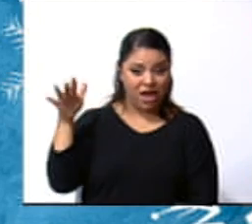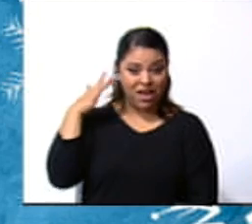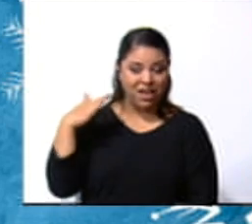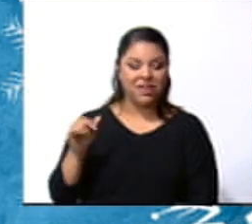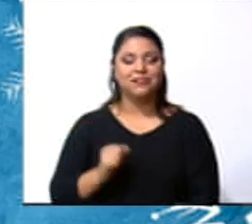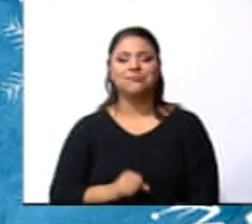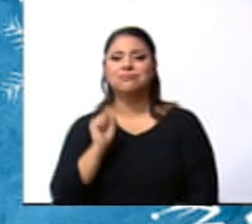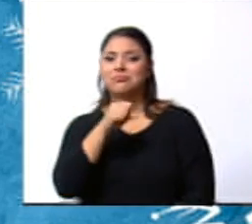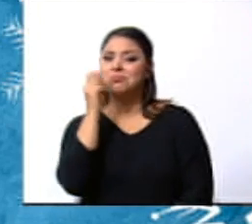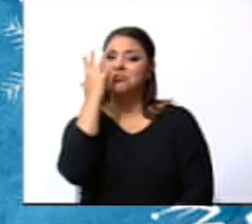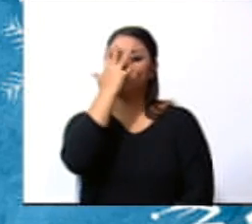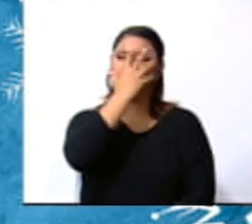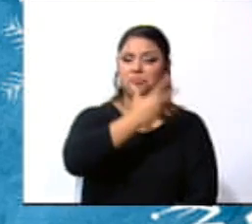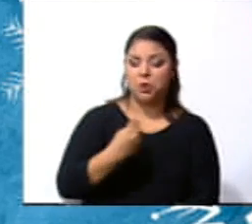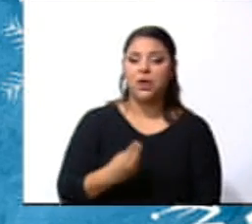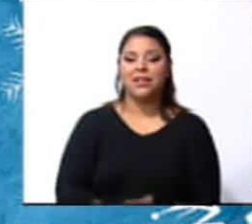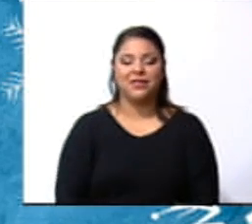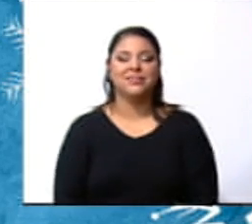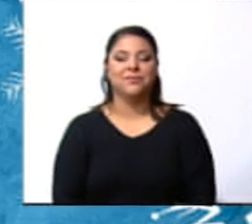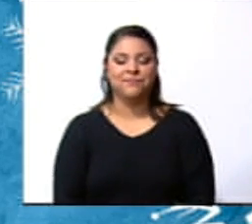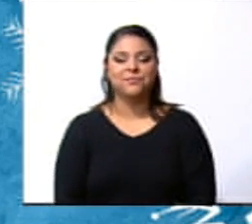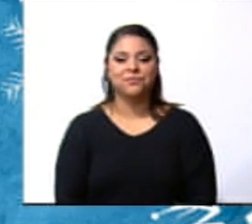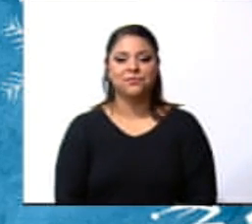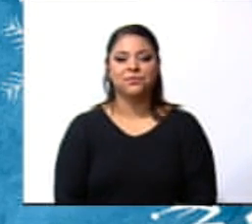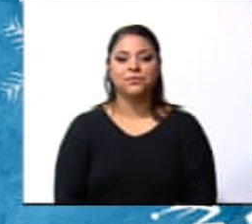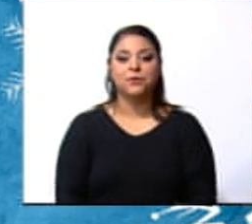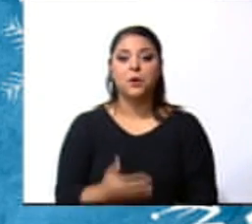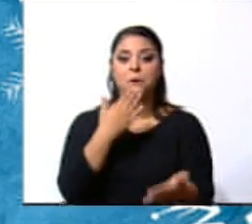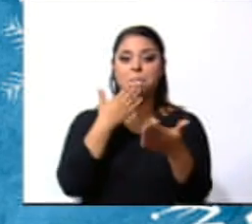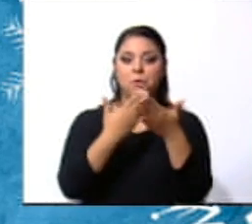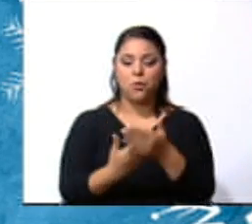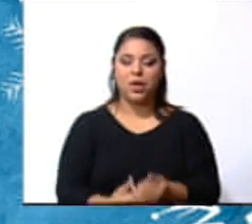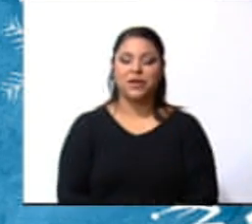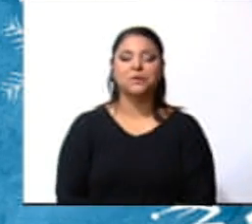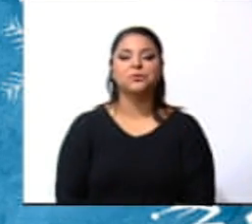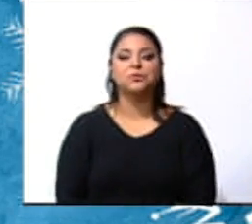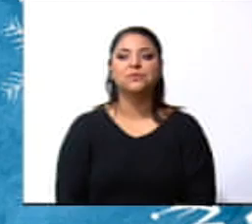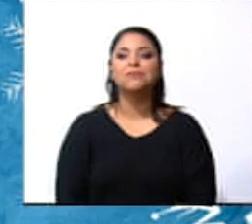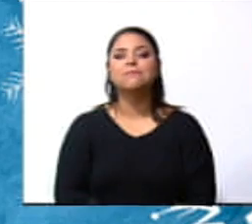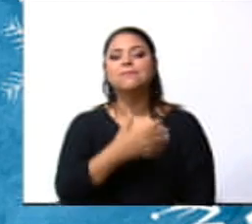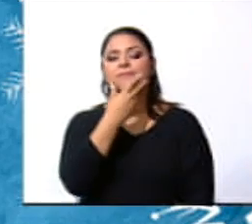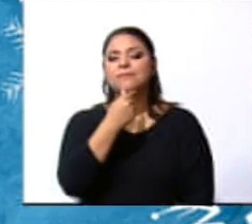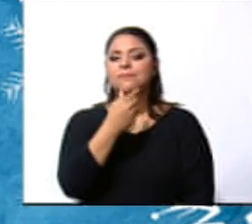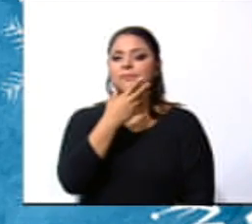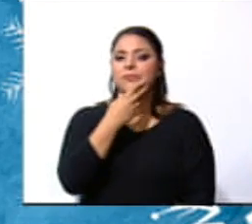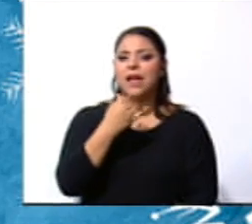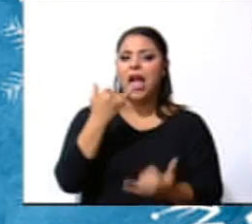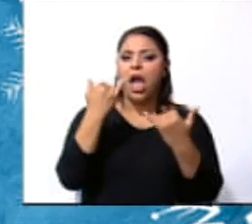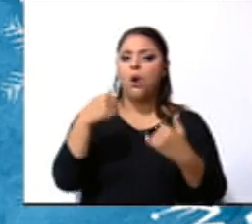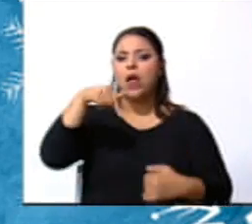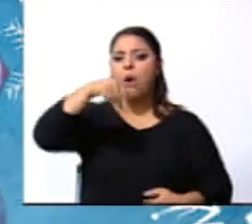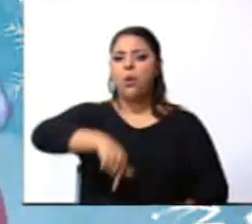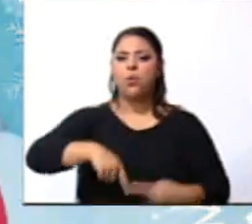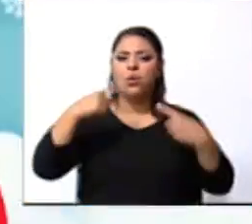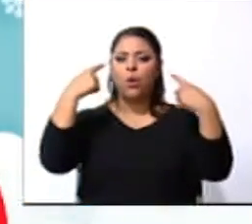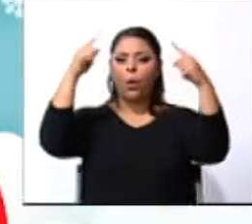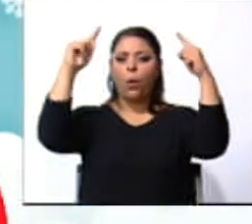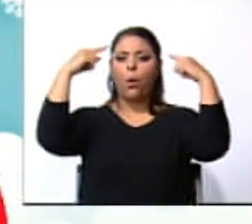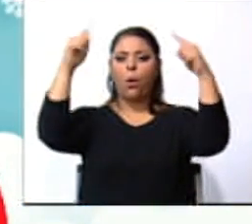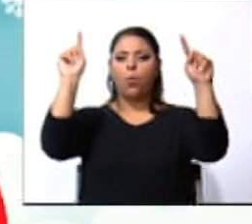It was wonderful. Okay, now I'm wondering how many stars you got today? Let's